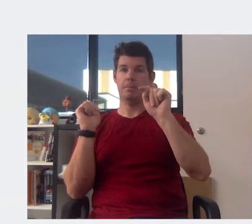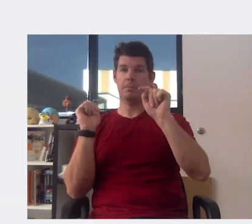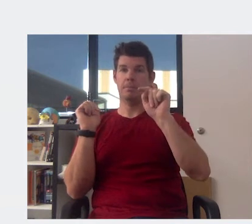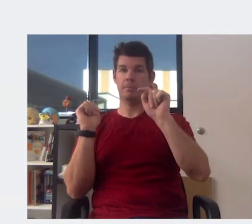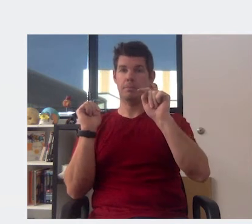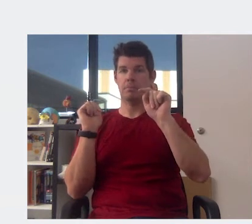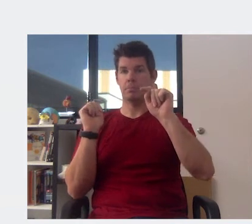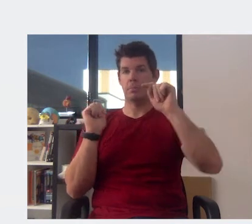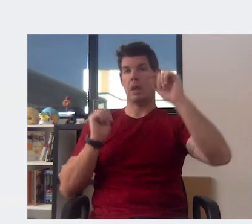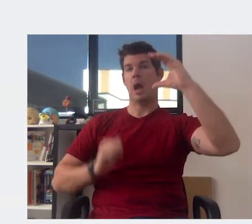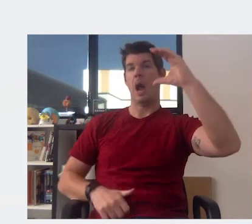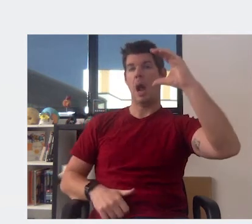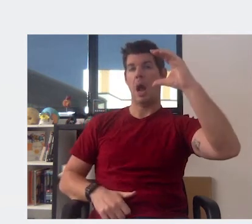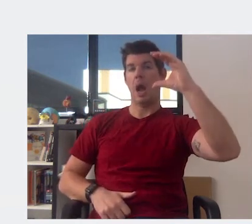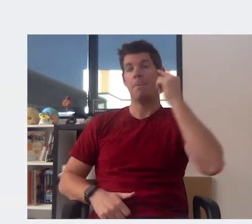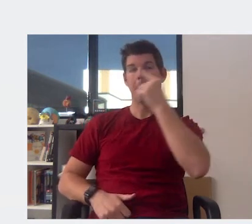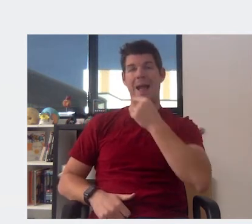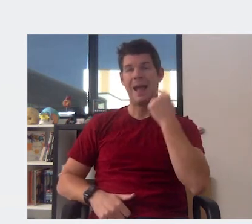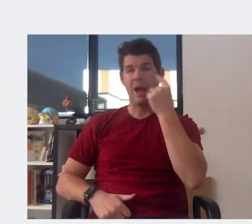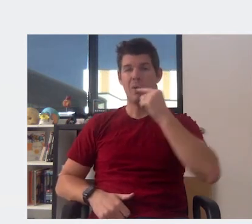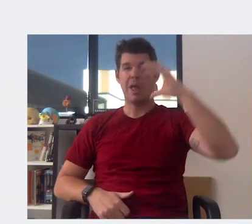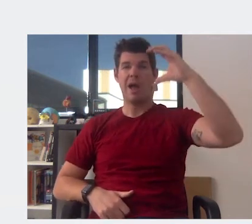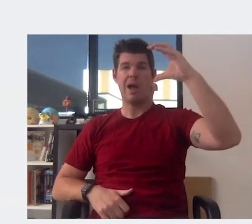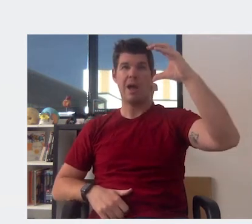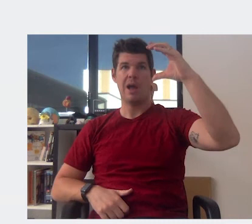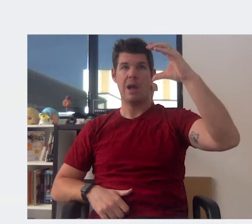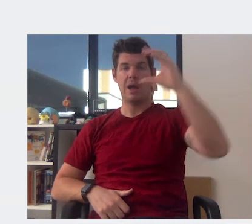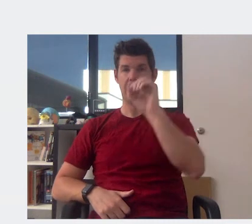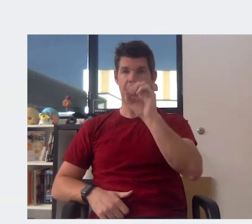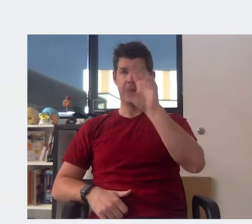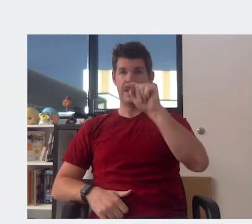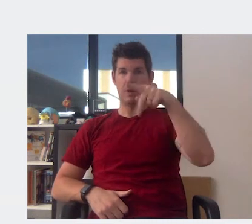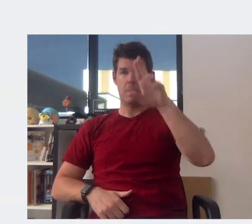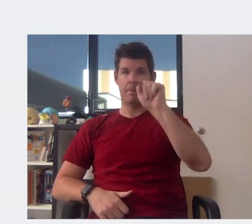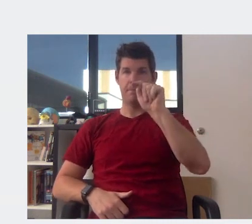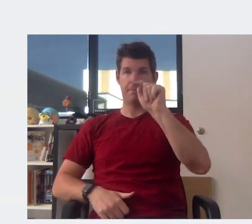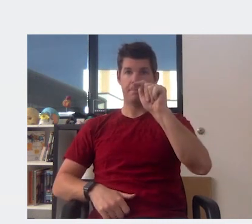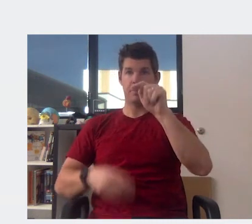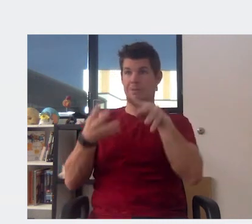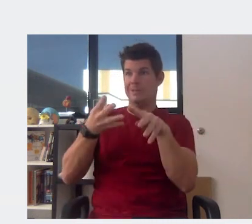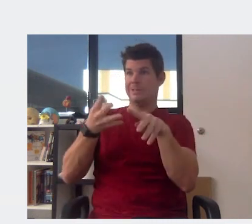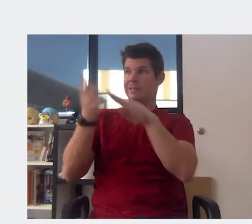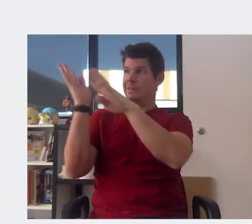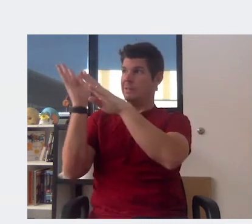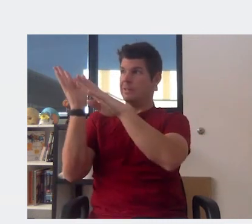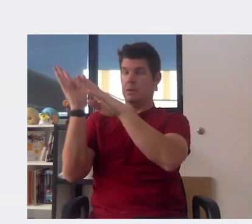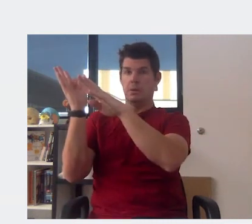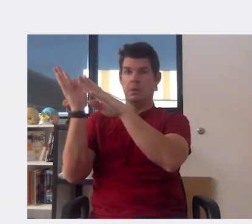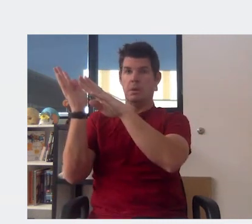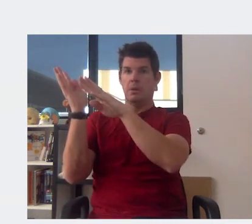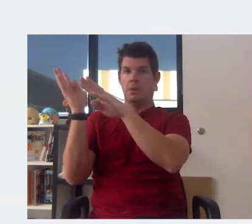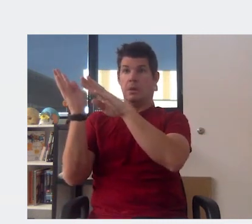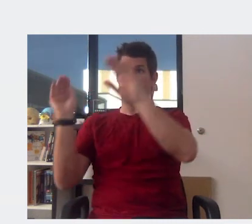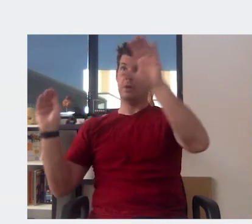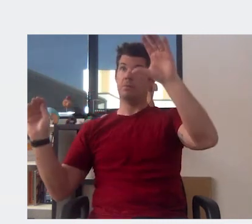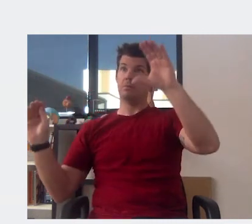like big mouths, and the output blocks sort of fit in those mouths. And when I drag it over there, just like in